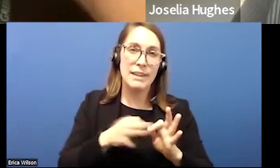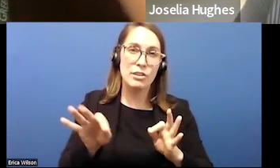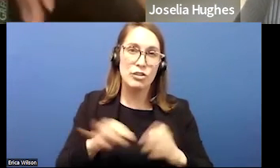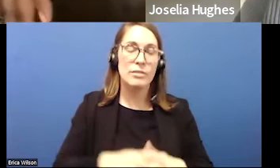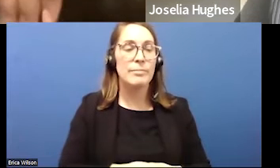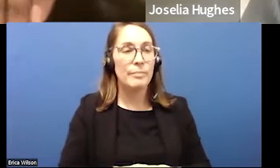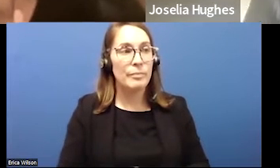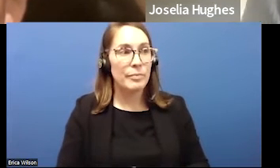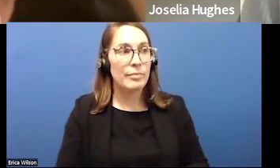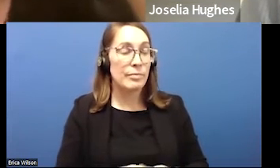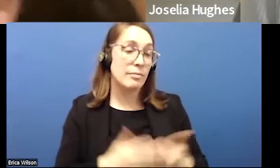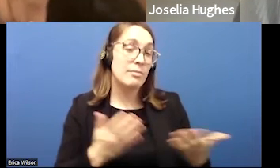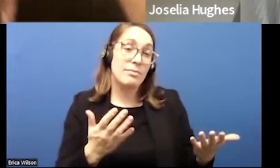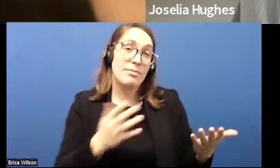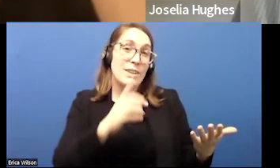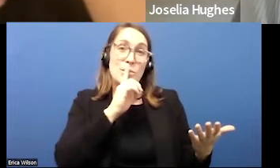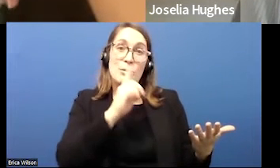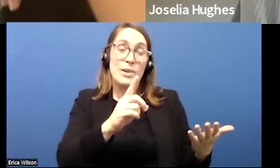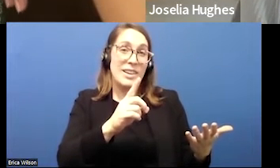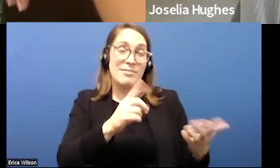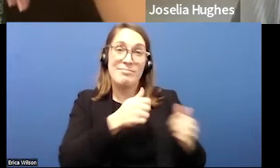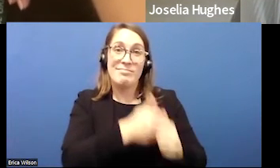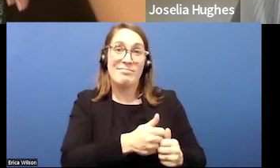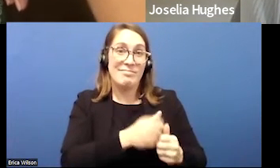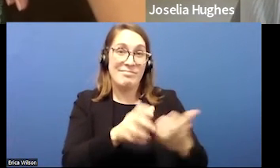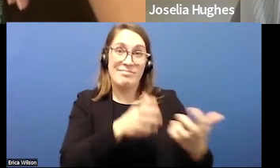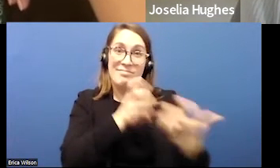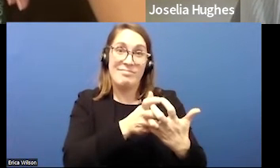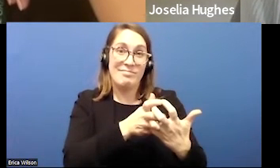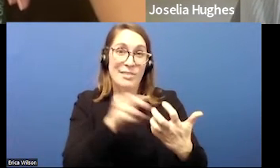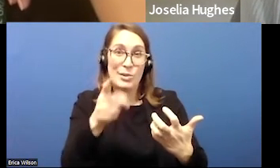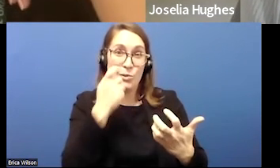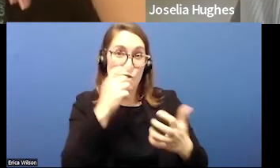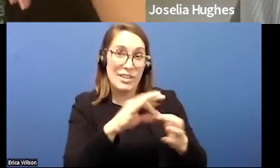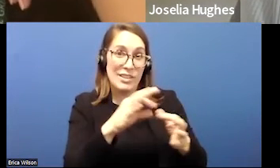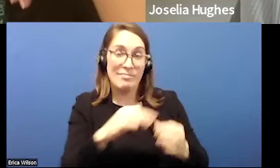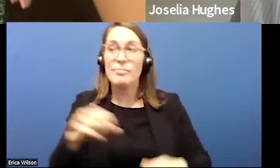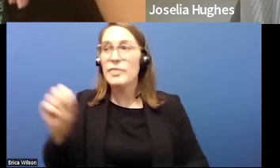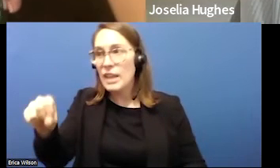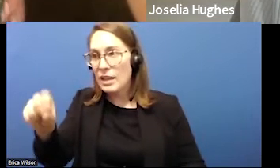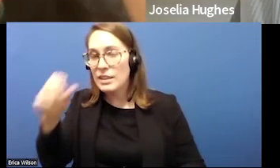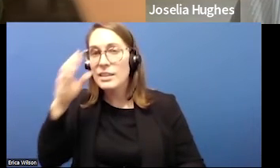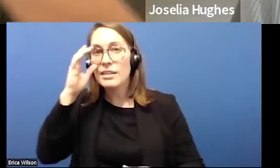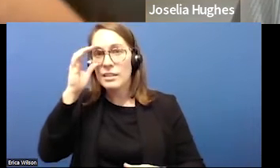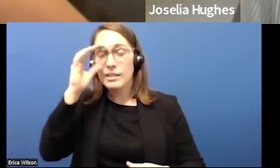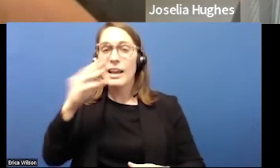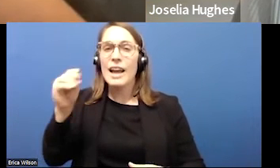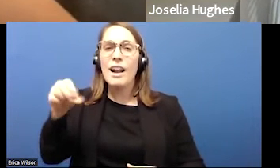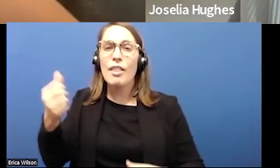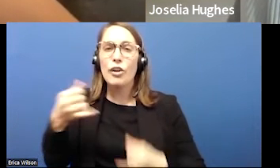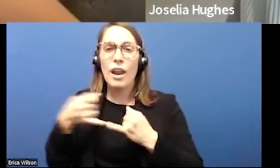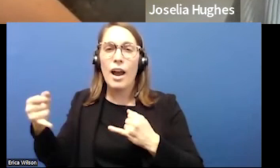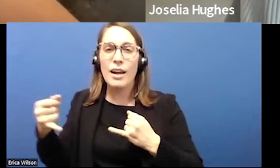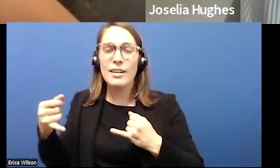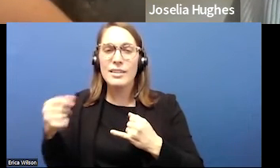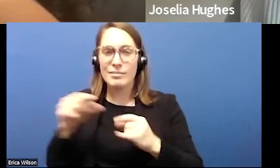updated definition, which kind of really speaks to exactly what you just said. Yeah. And also the